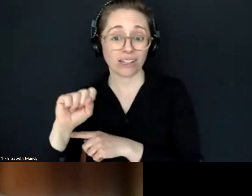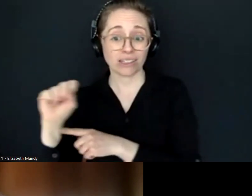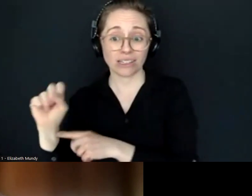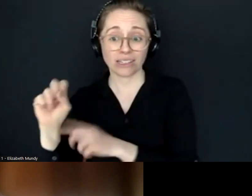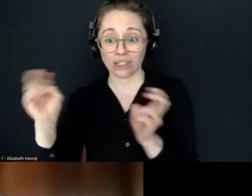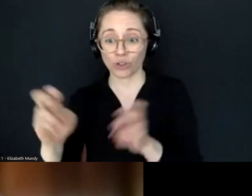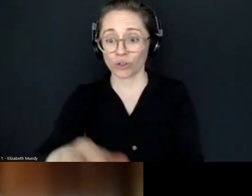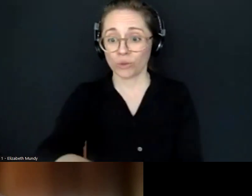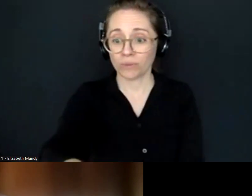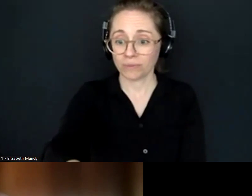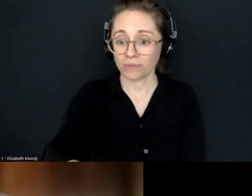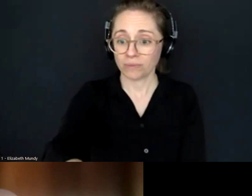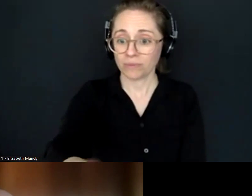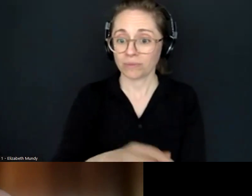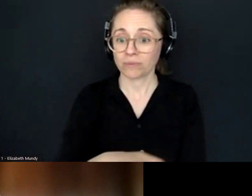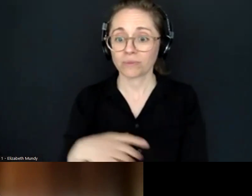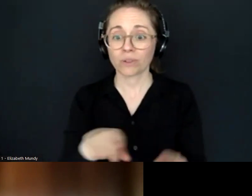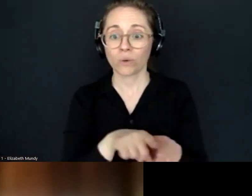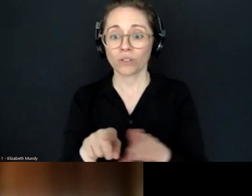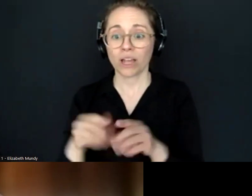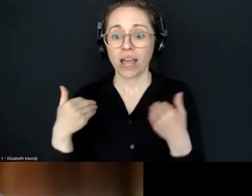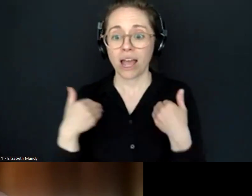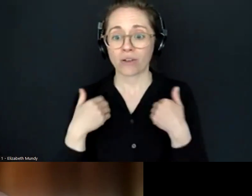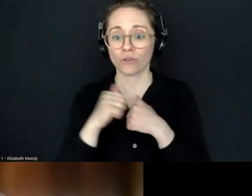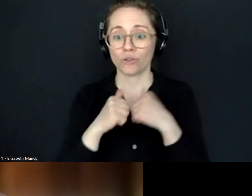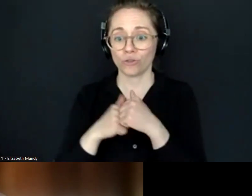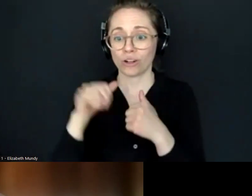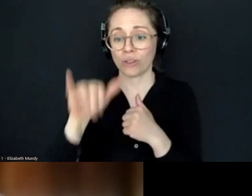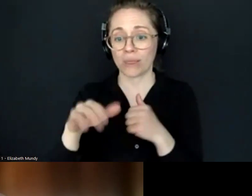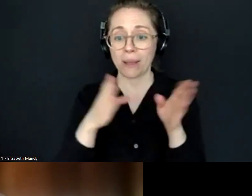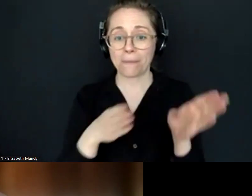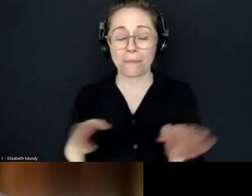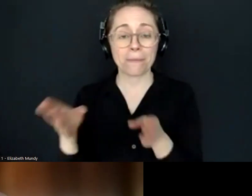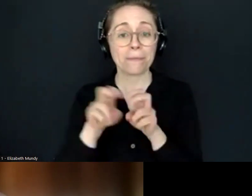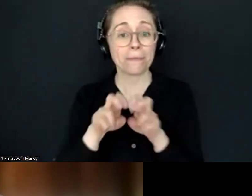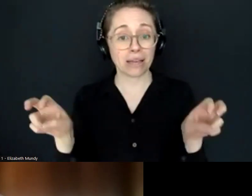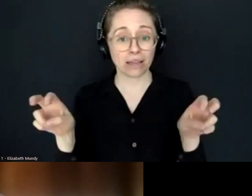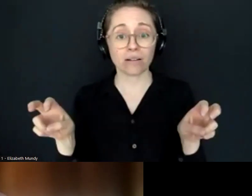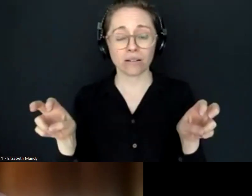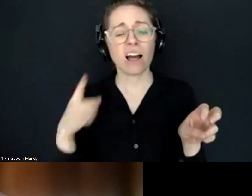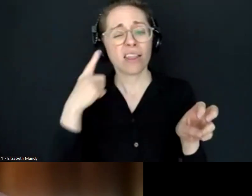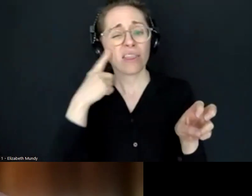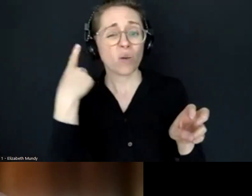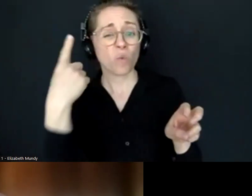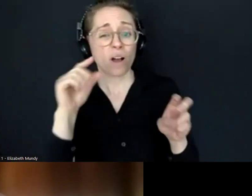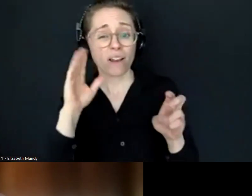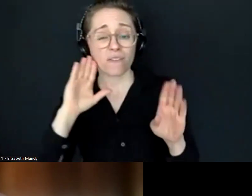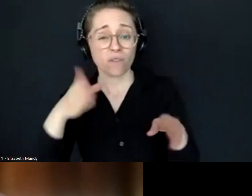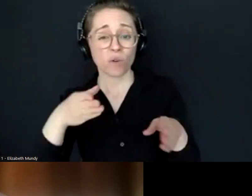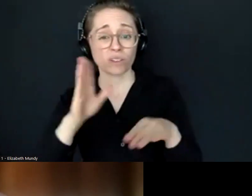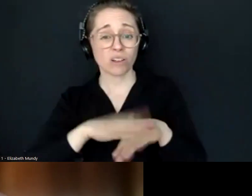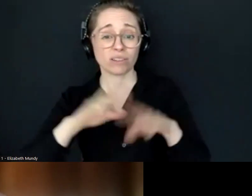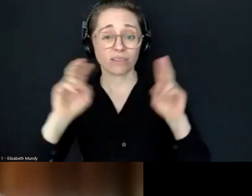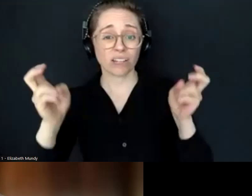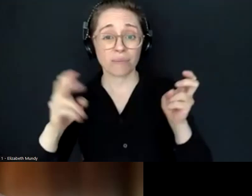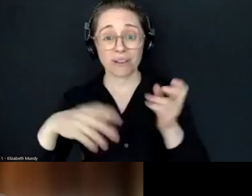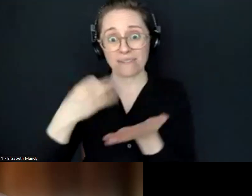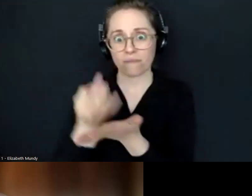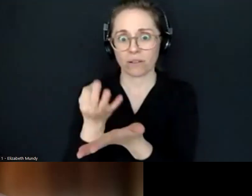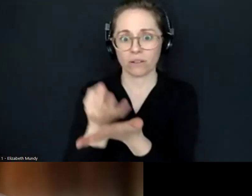And in terms of how to structure those panels, I think it would be important for one of them to focus on financing and to dig deep